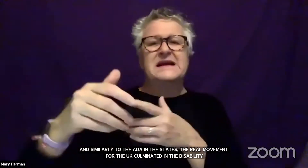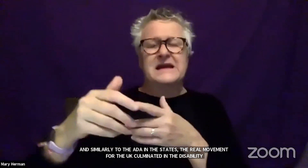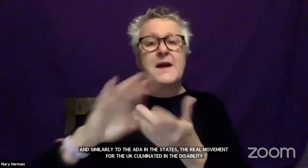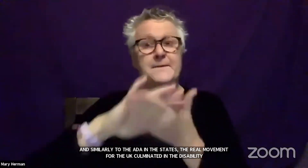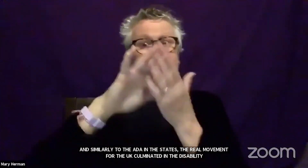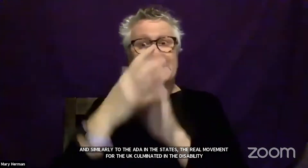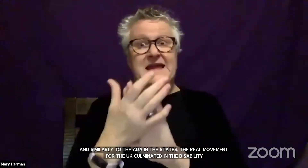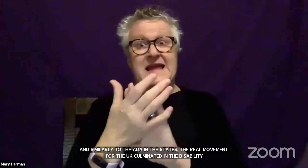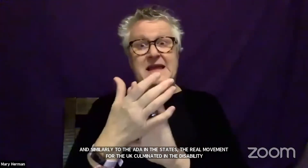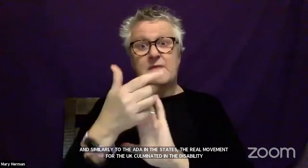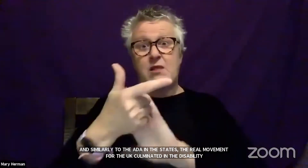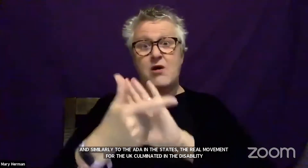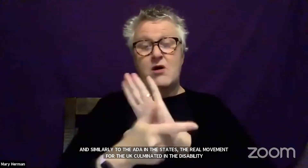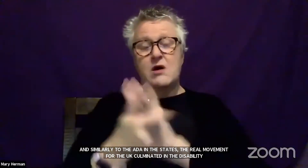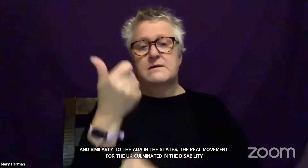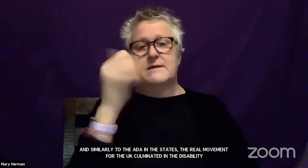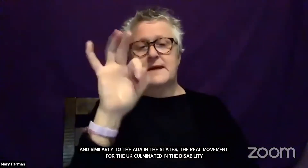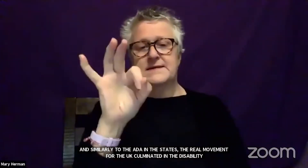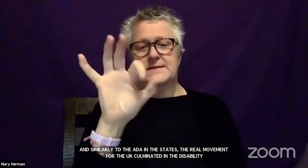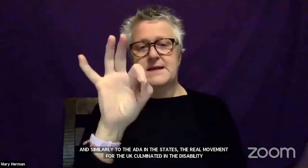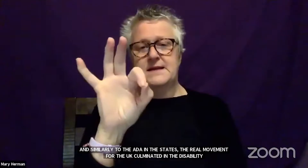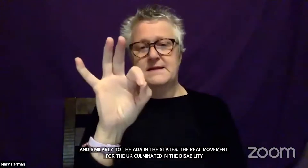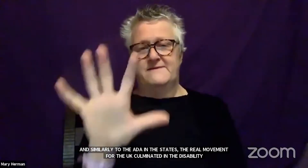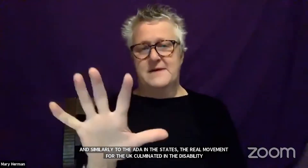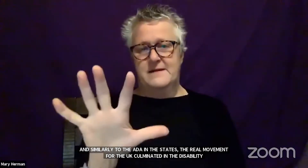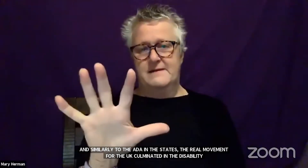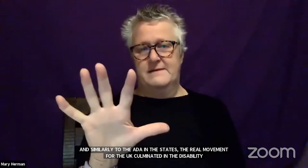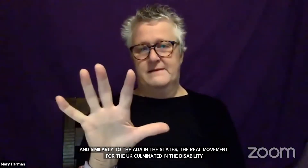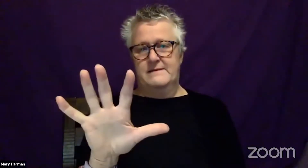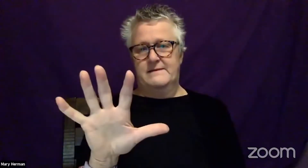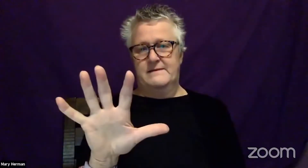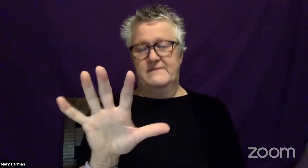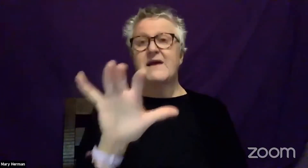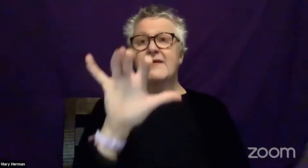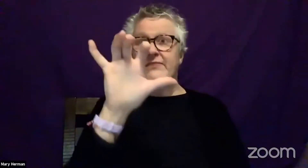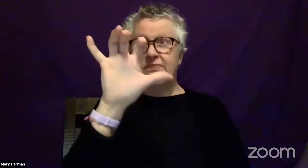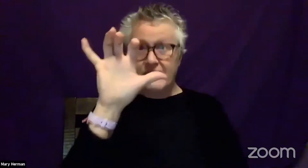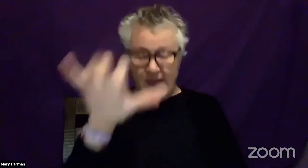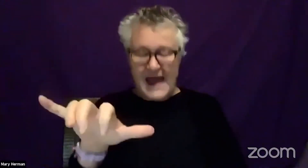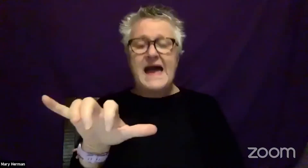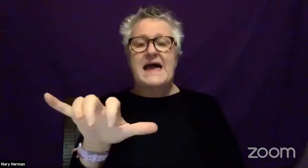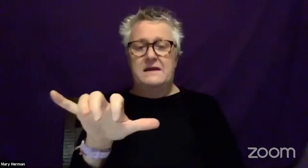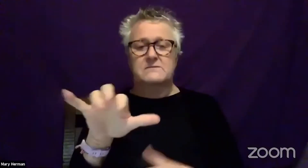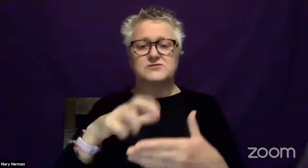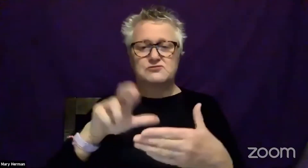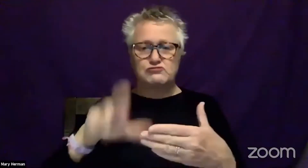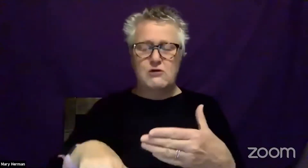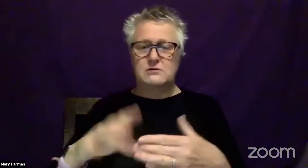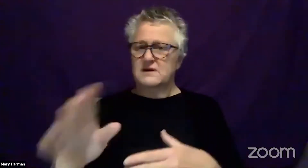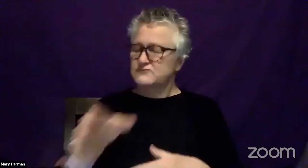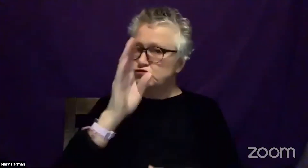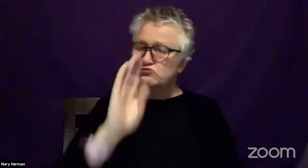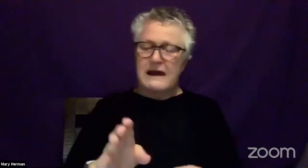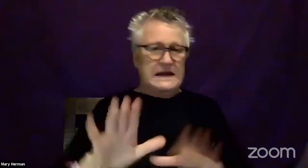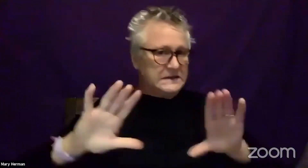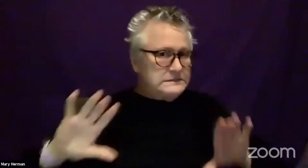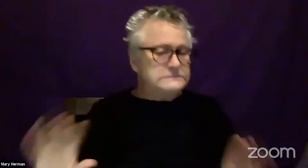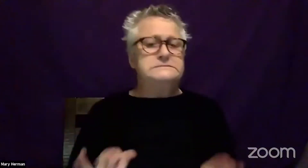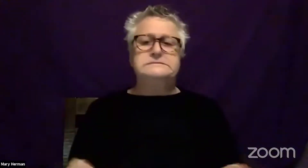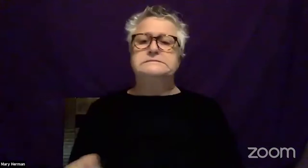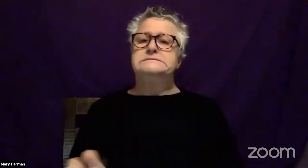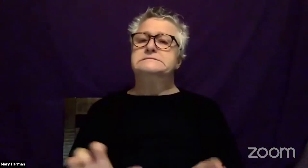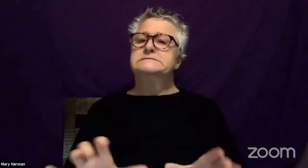in 1995 and was the result of direct action by a